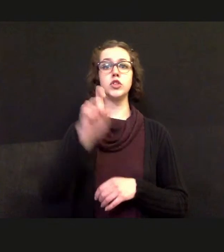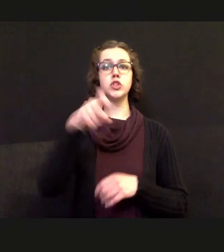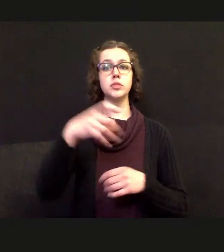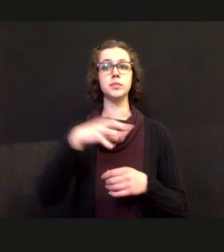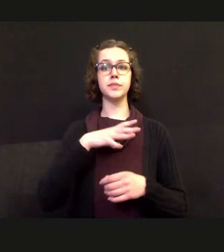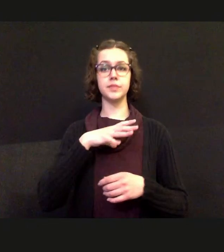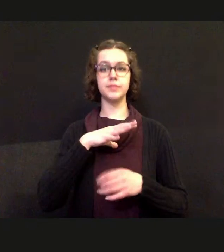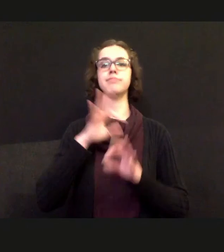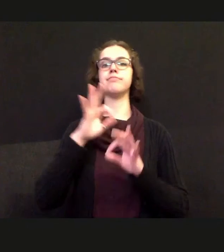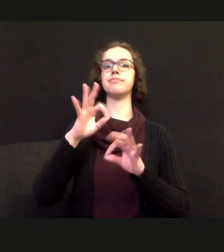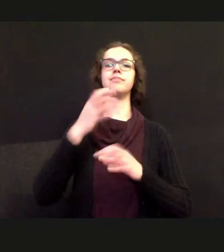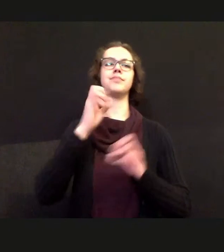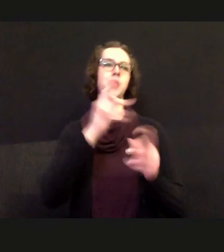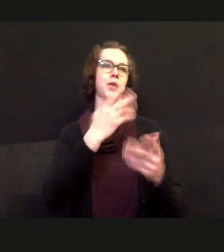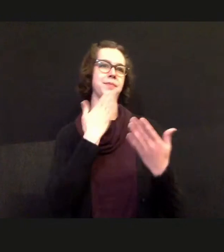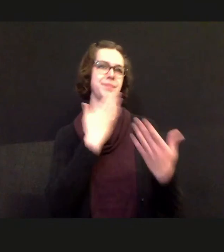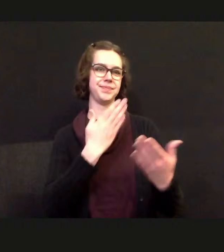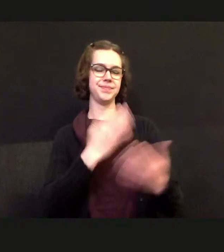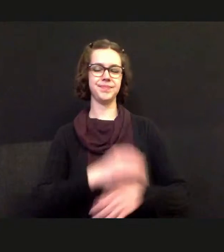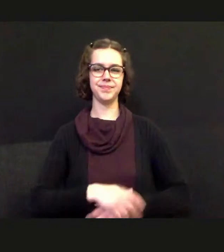Ah, all right, perfect, there we go.